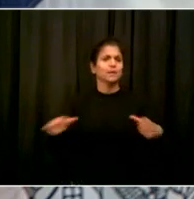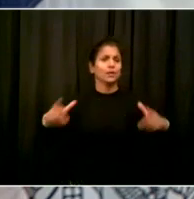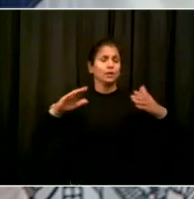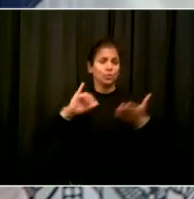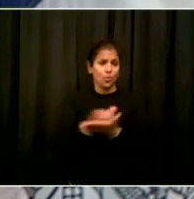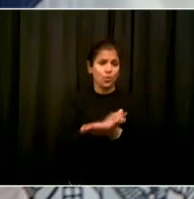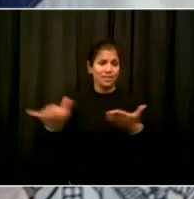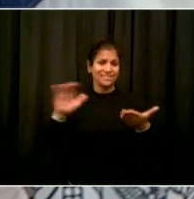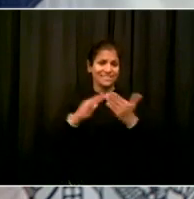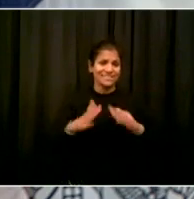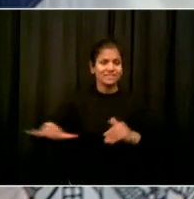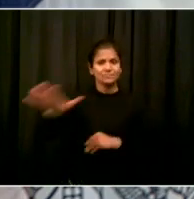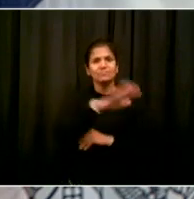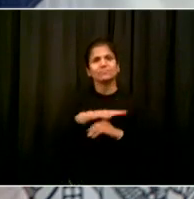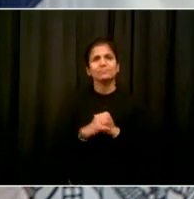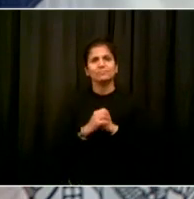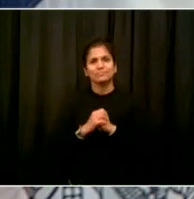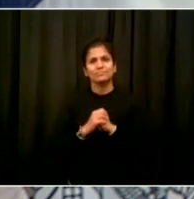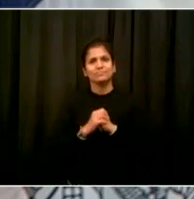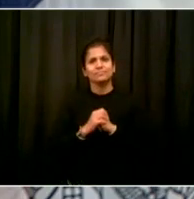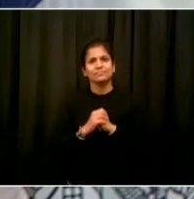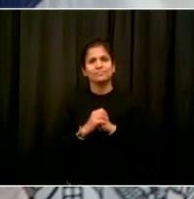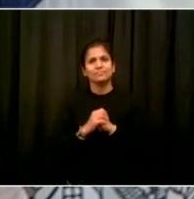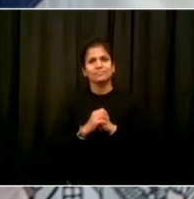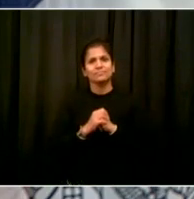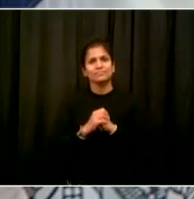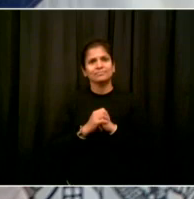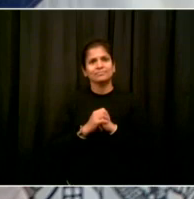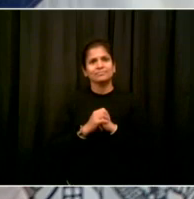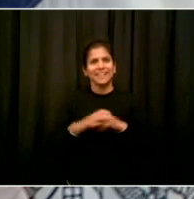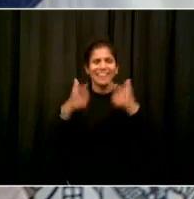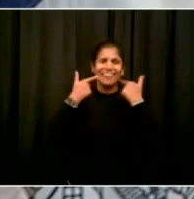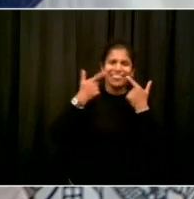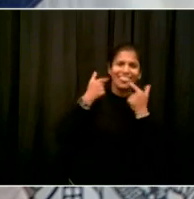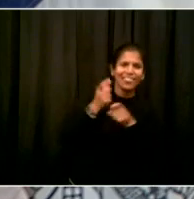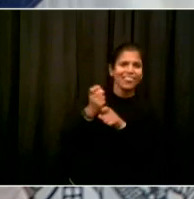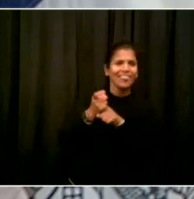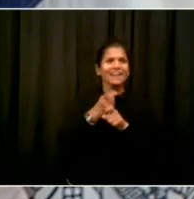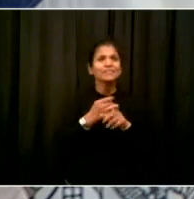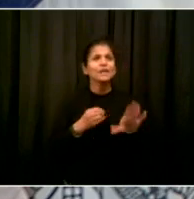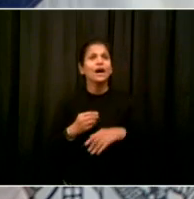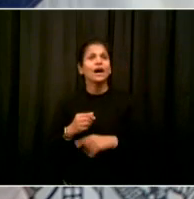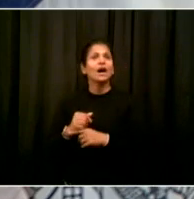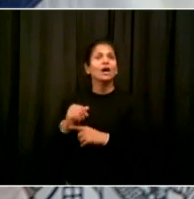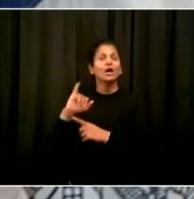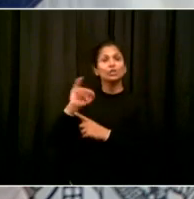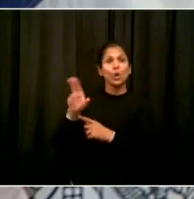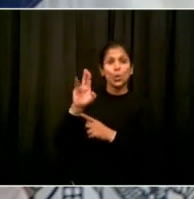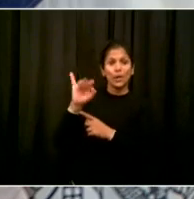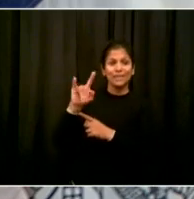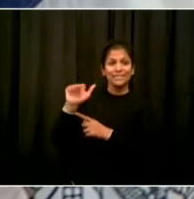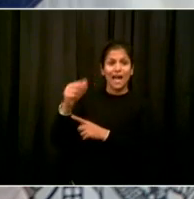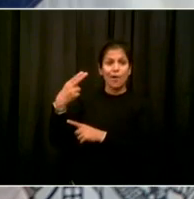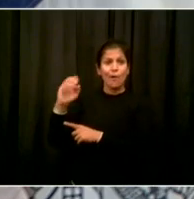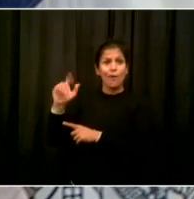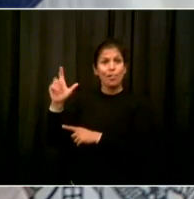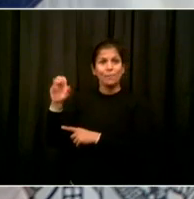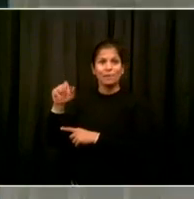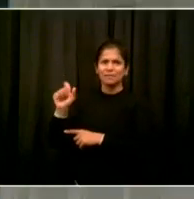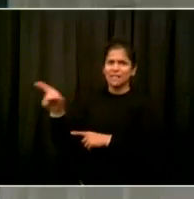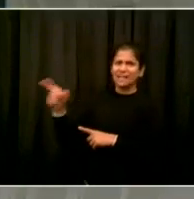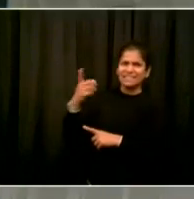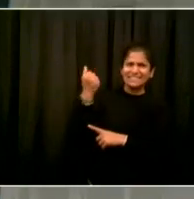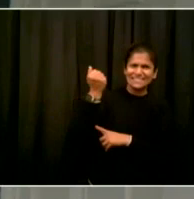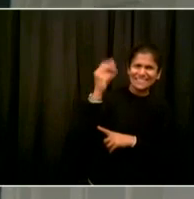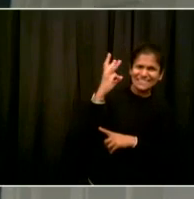story really does defy description. It's absolutely amazing, the commitment of you and your family members to this city